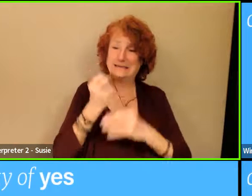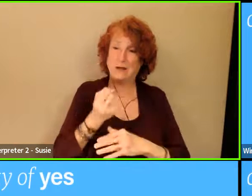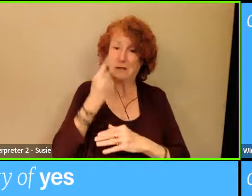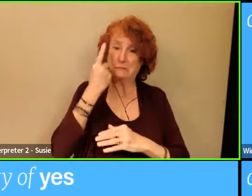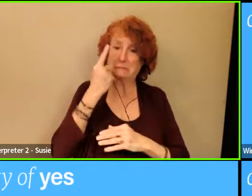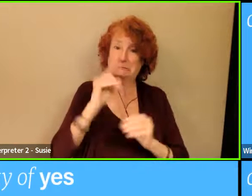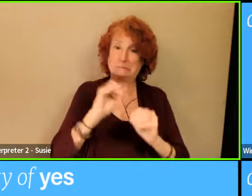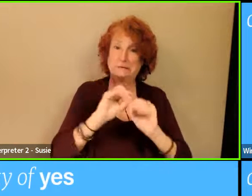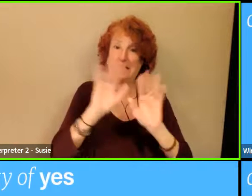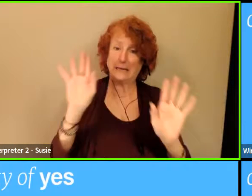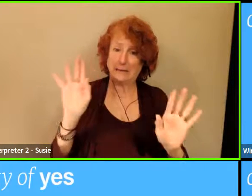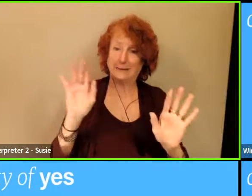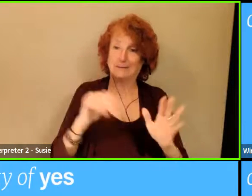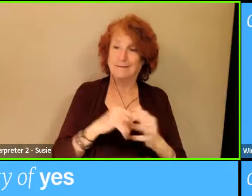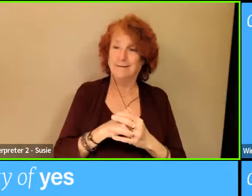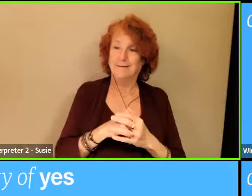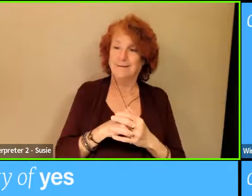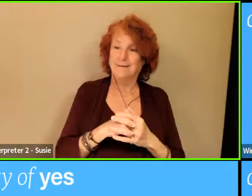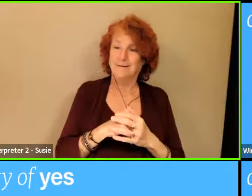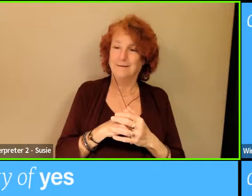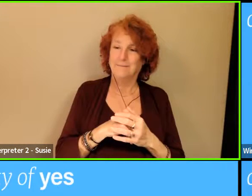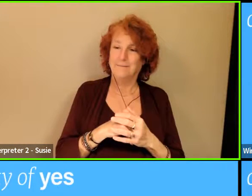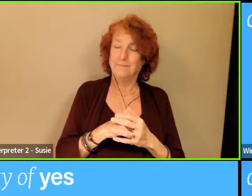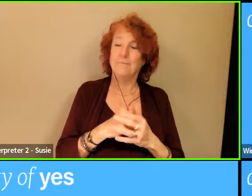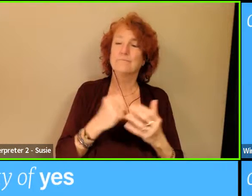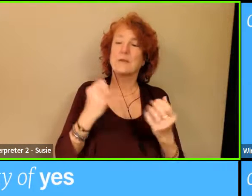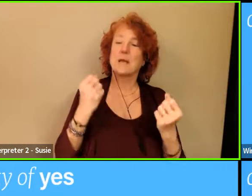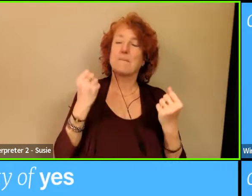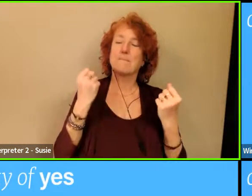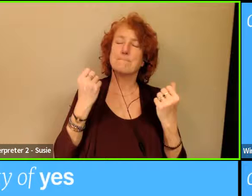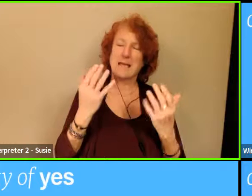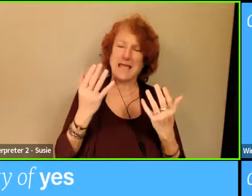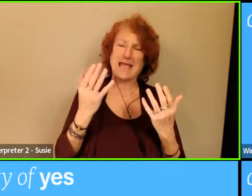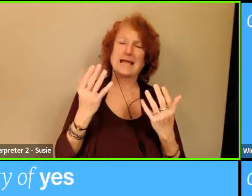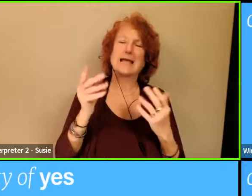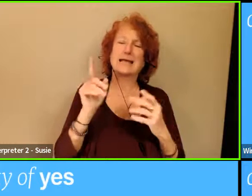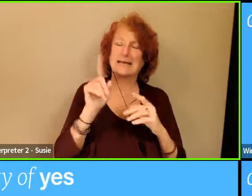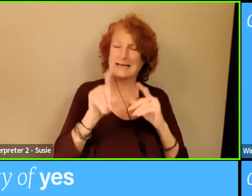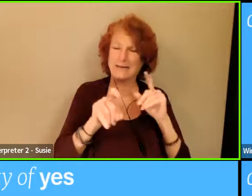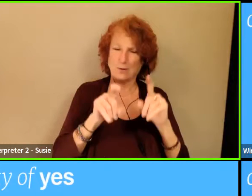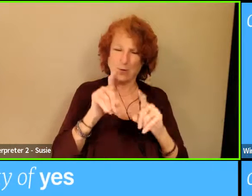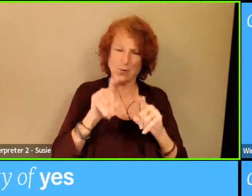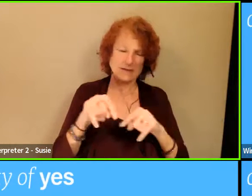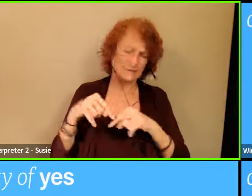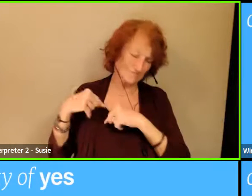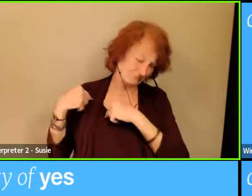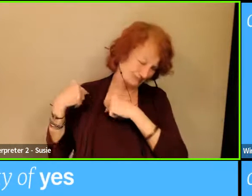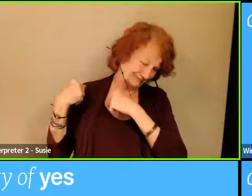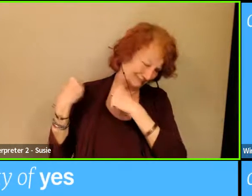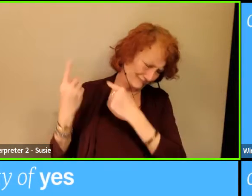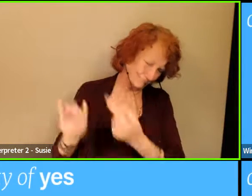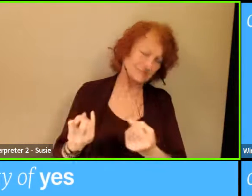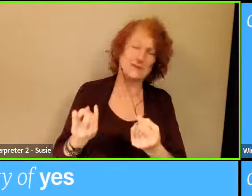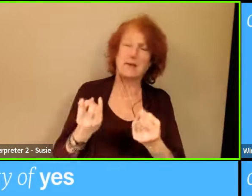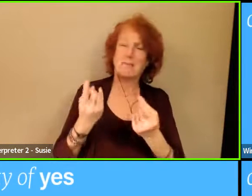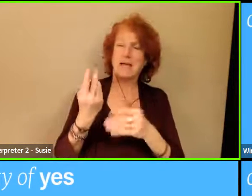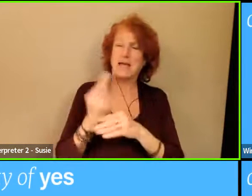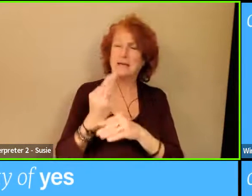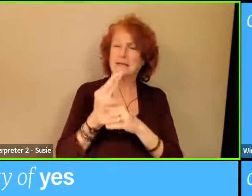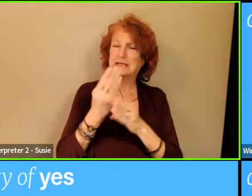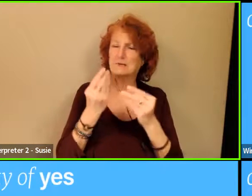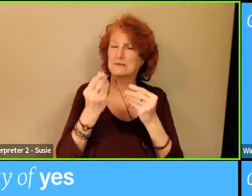understand. There are a lot of questions for years and years around land use and